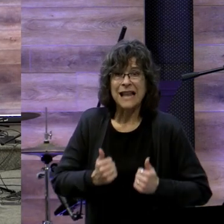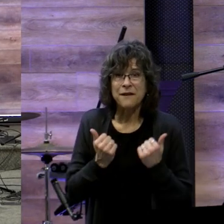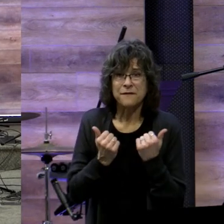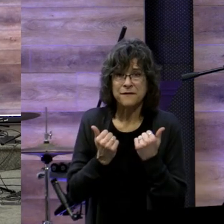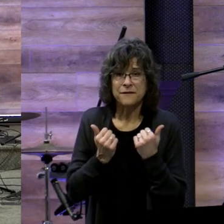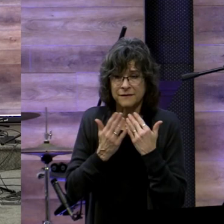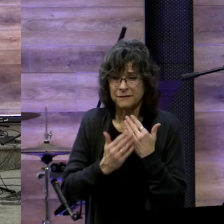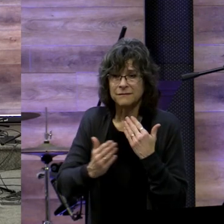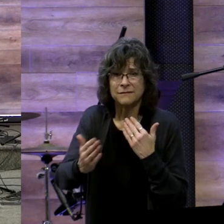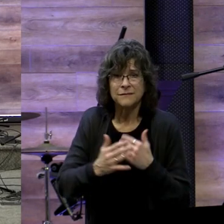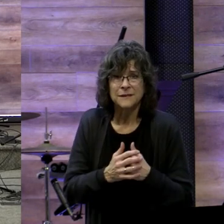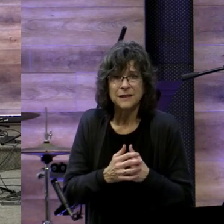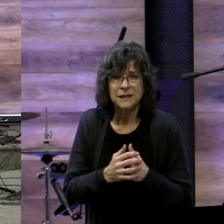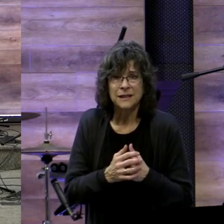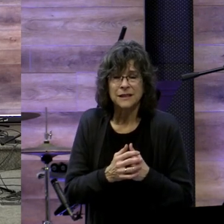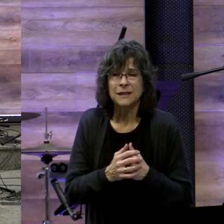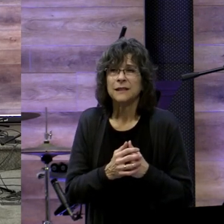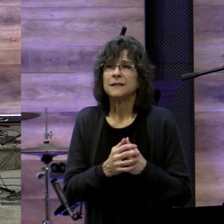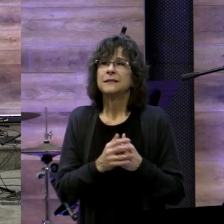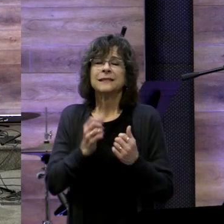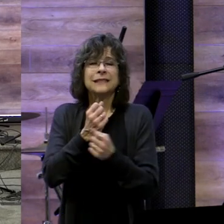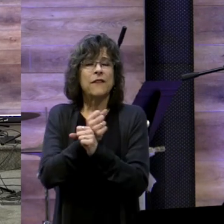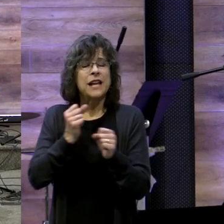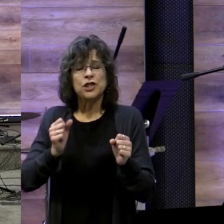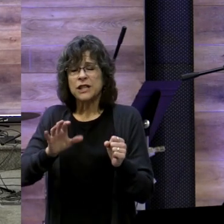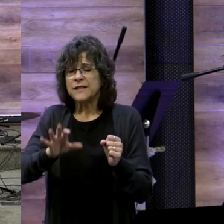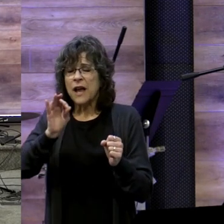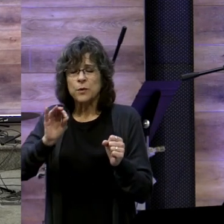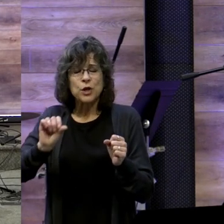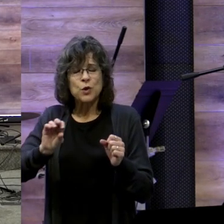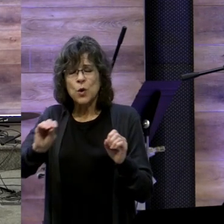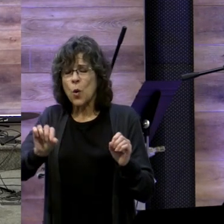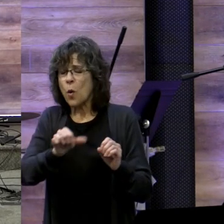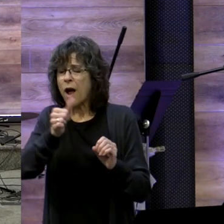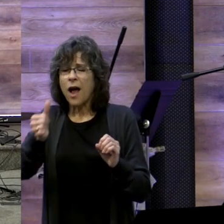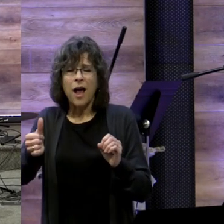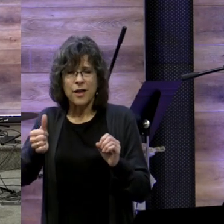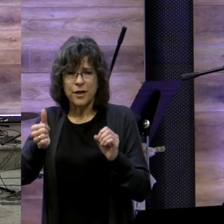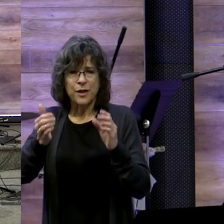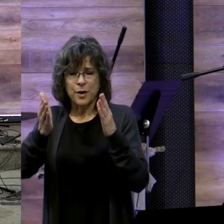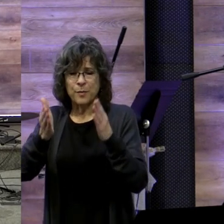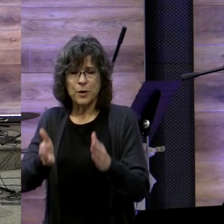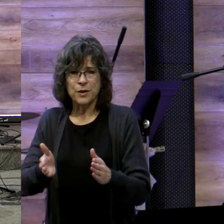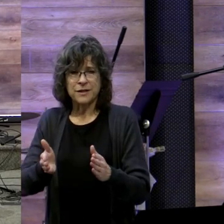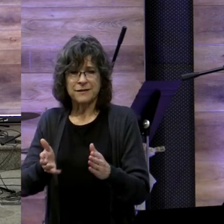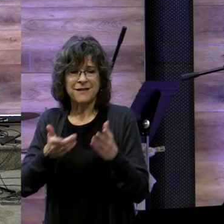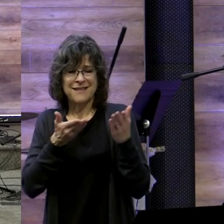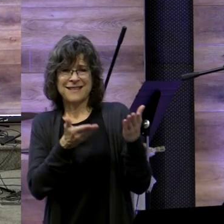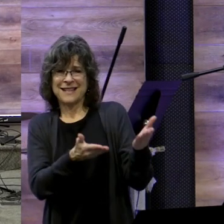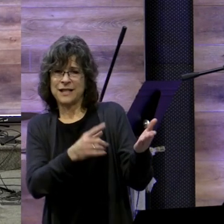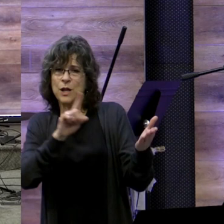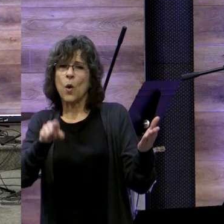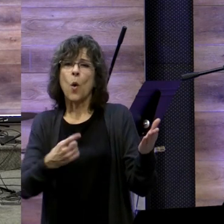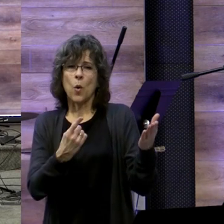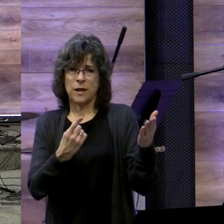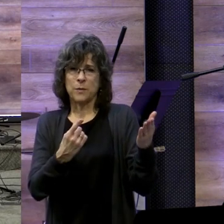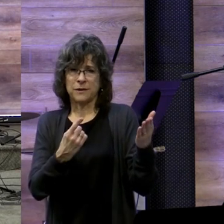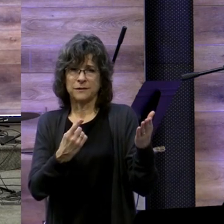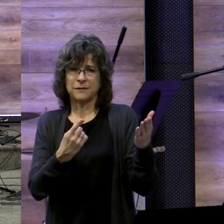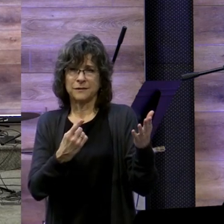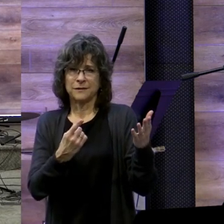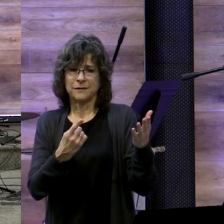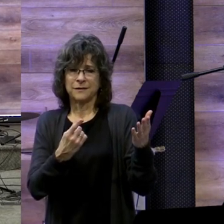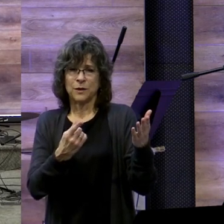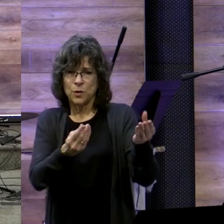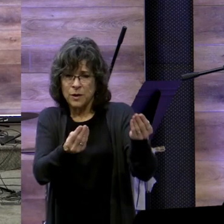is found in no one else, for there is no other name given to man by which we must be saved. Because the wages of sin is